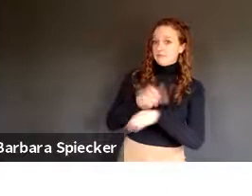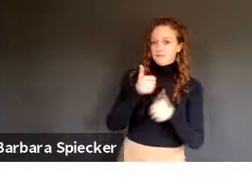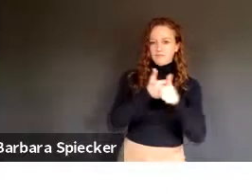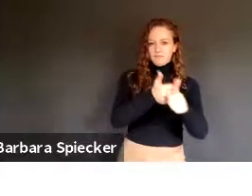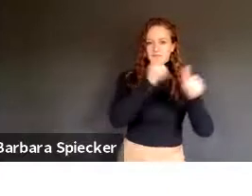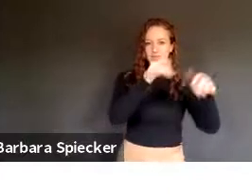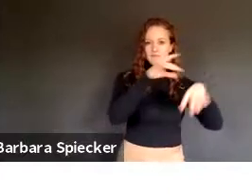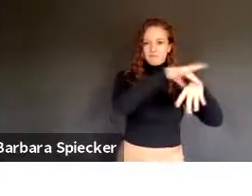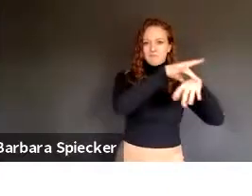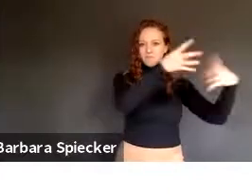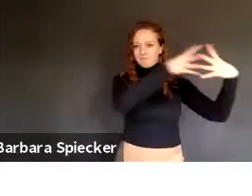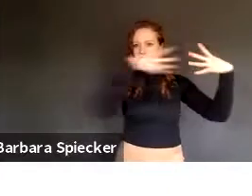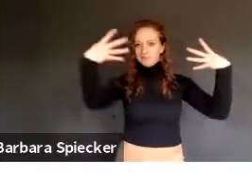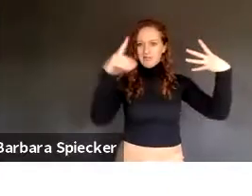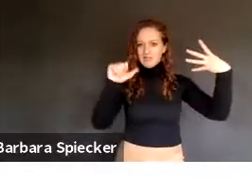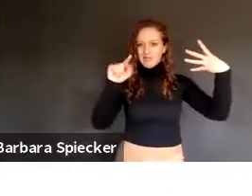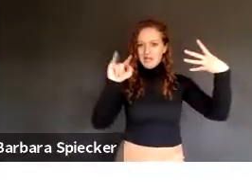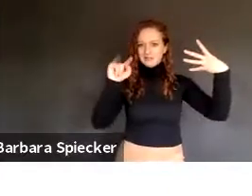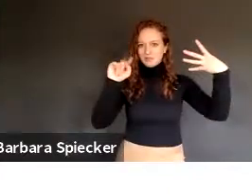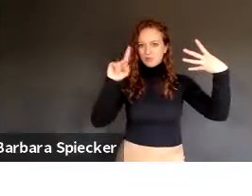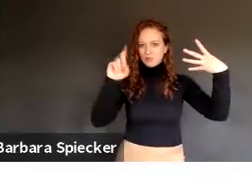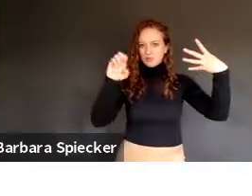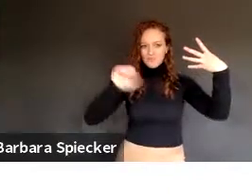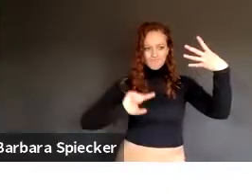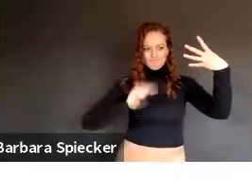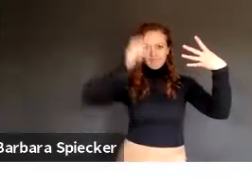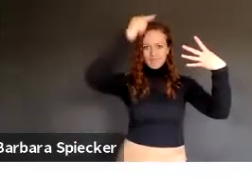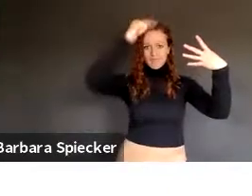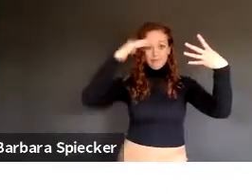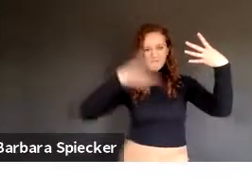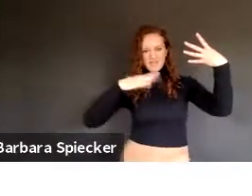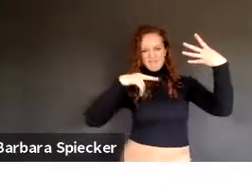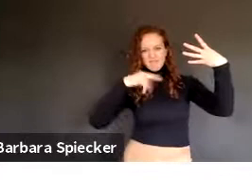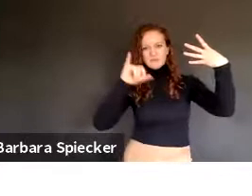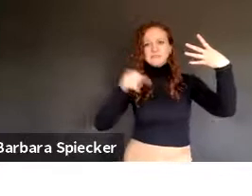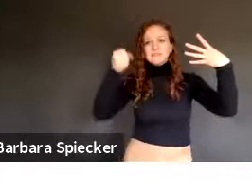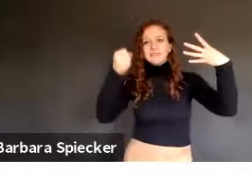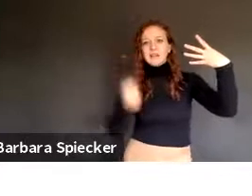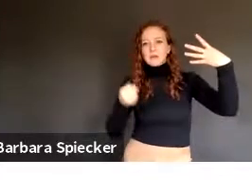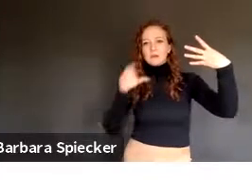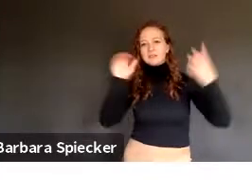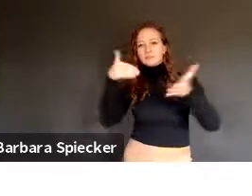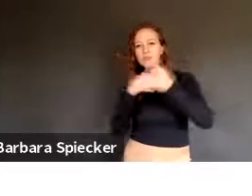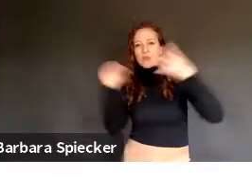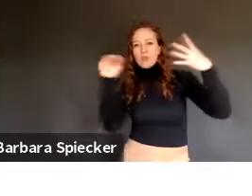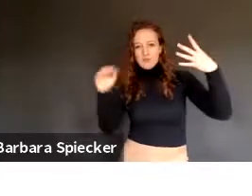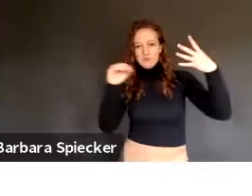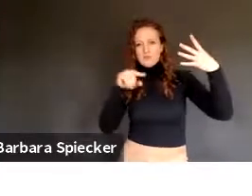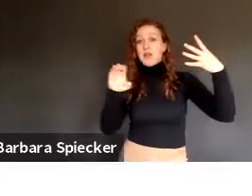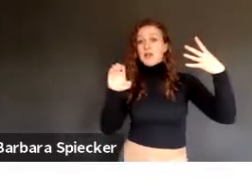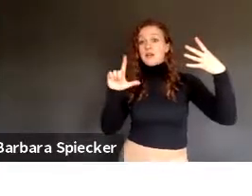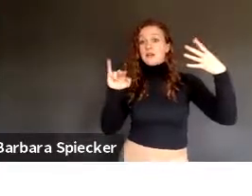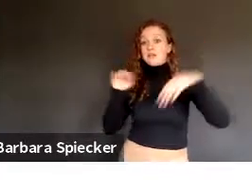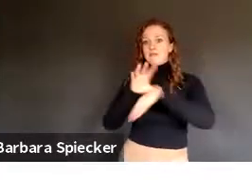And what I found was that El Nino effects might vary latitudinally, with negative effects of El Nino being strongest down in the lower